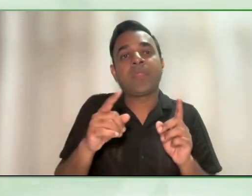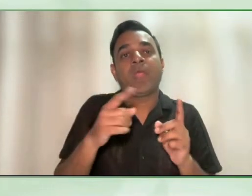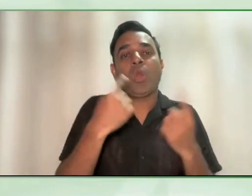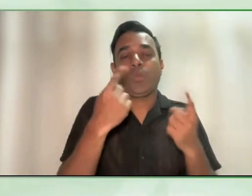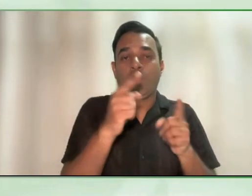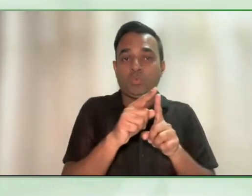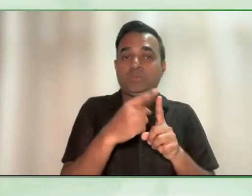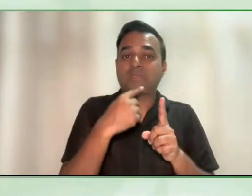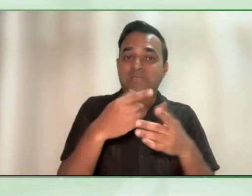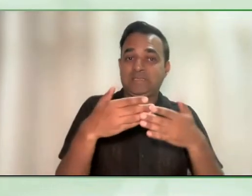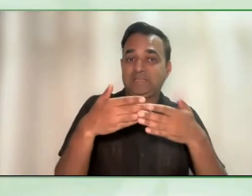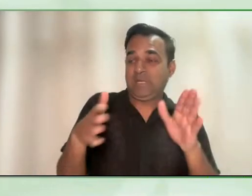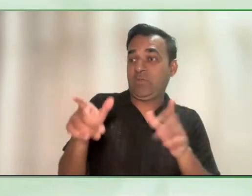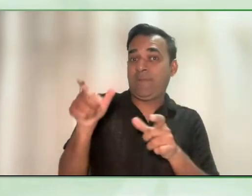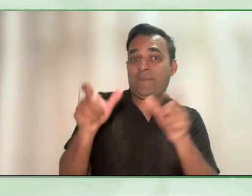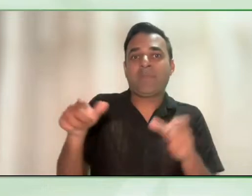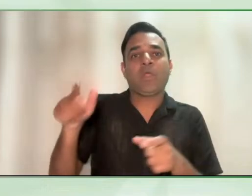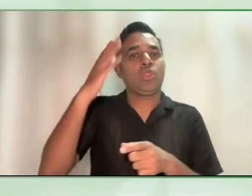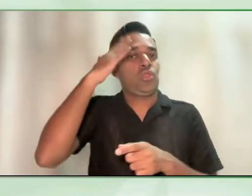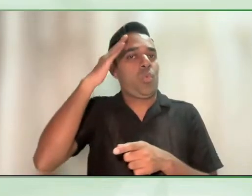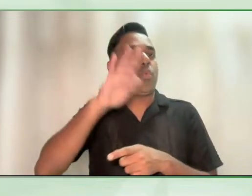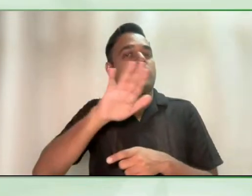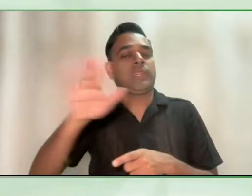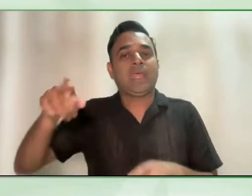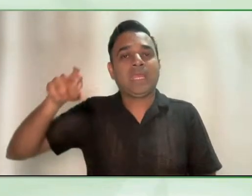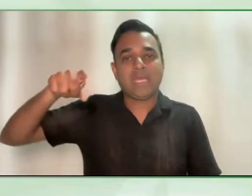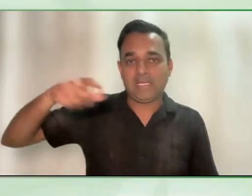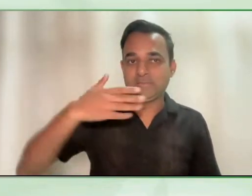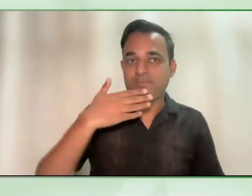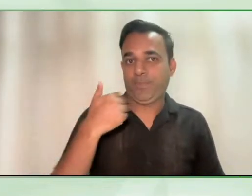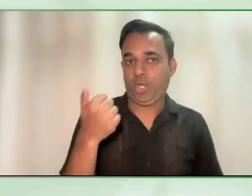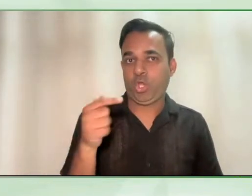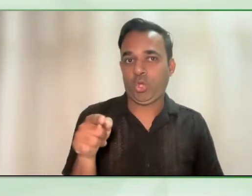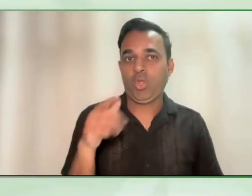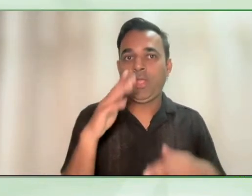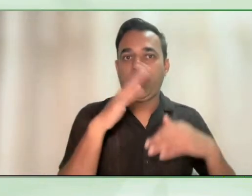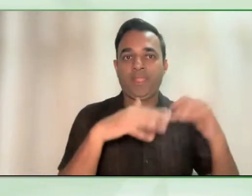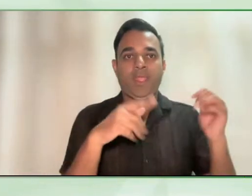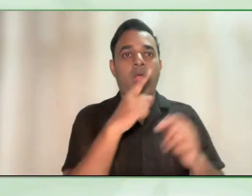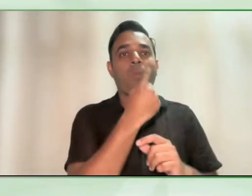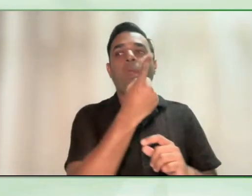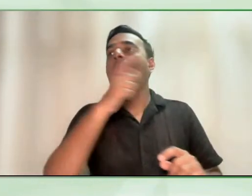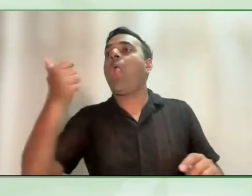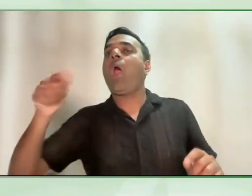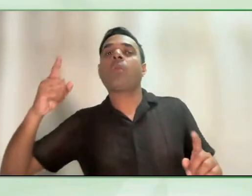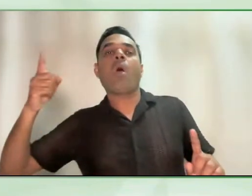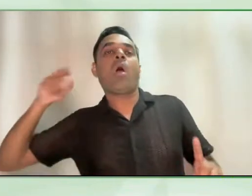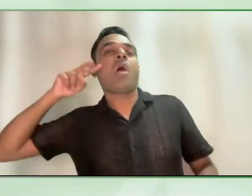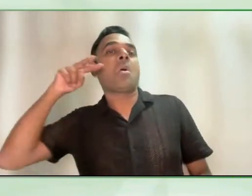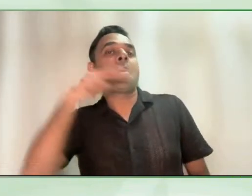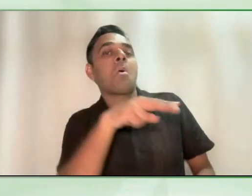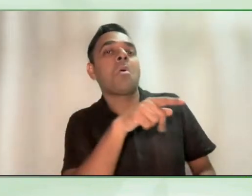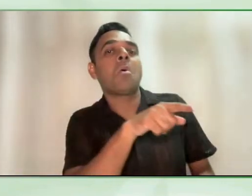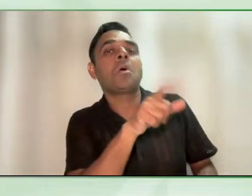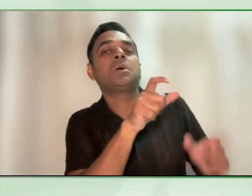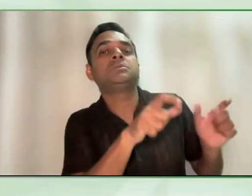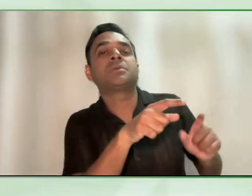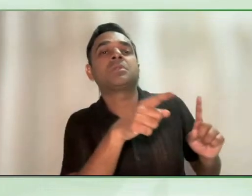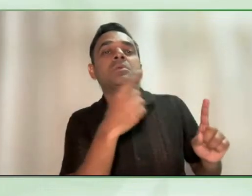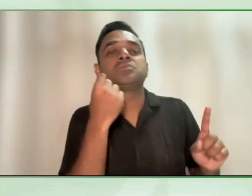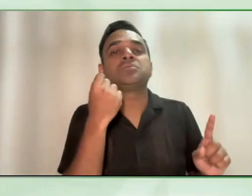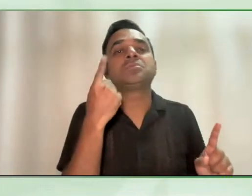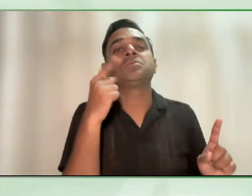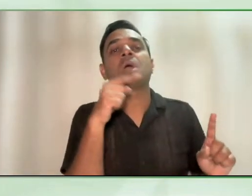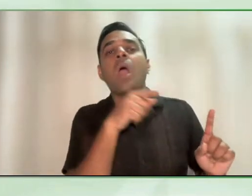can still access the accessible transportation that's often on the other side and sometimes barriered from their accessing